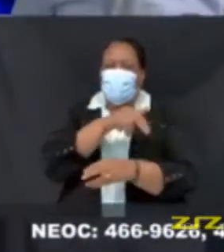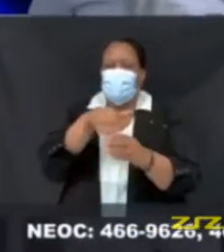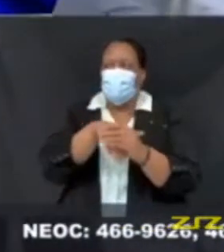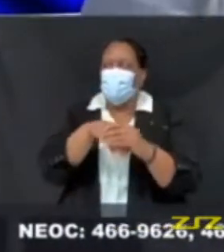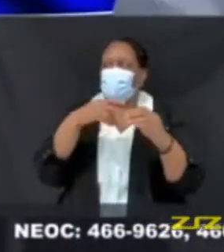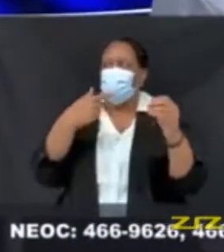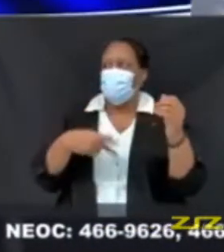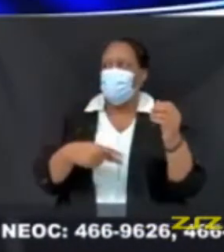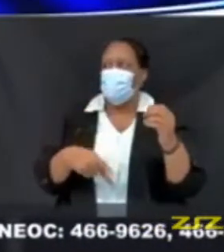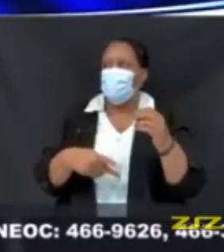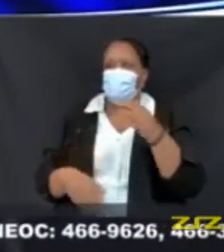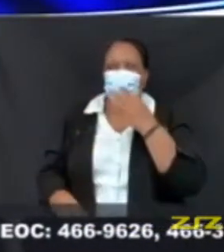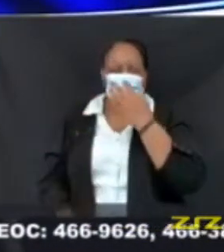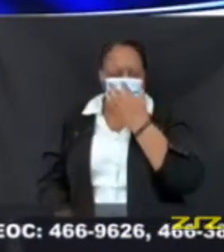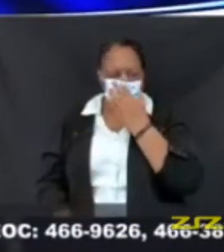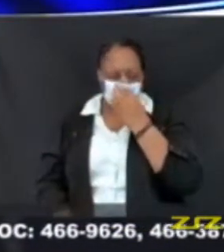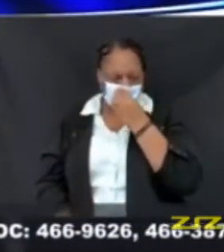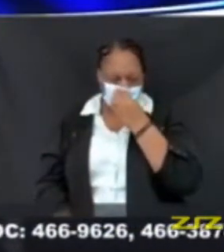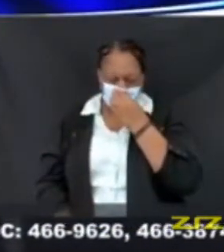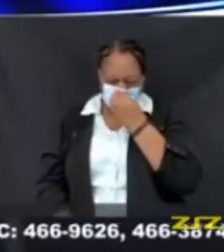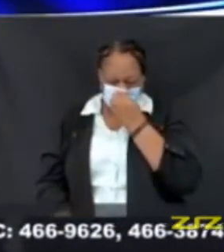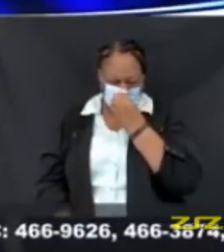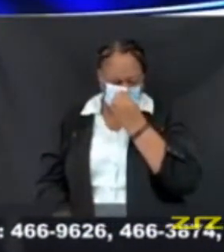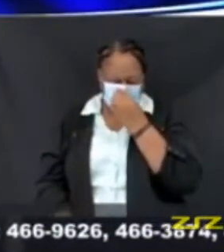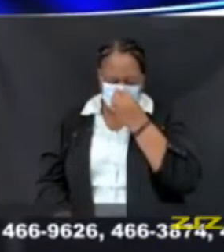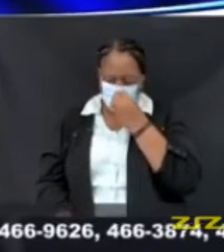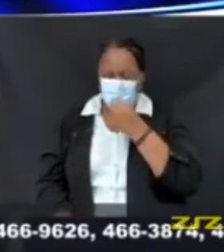And you know you're the opening batsman.